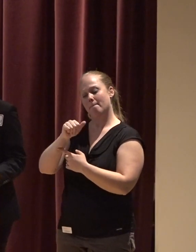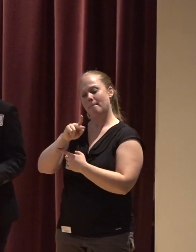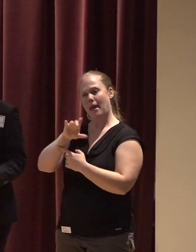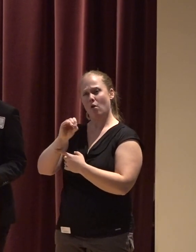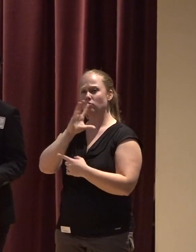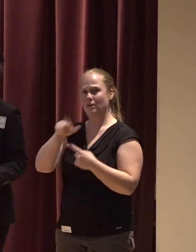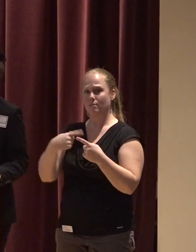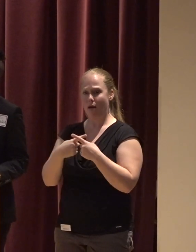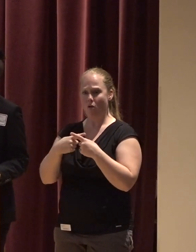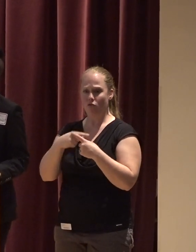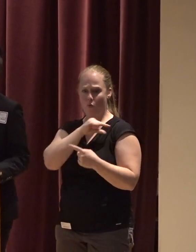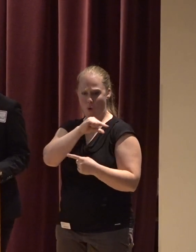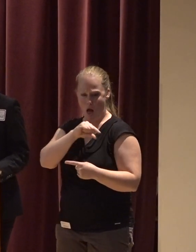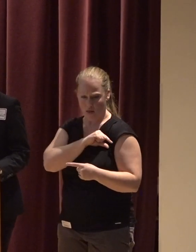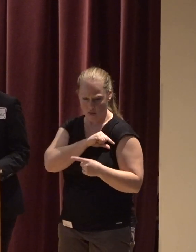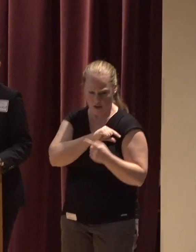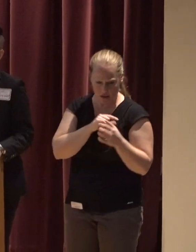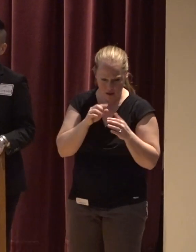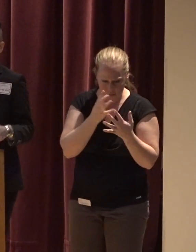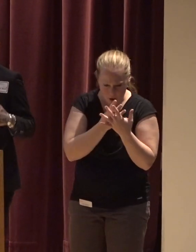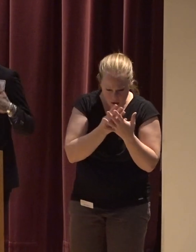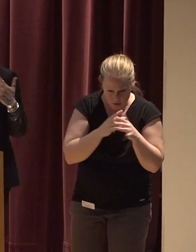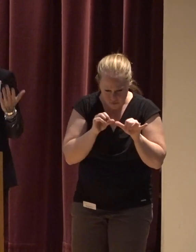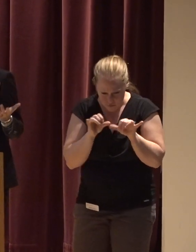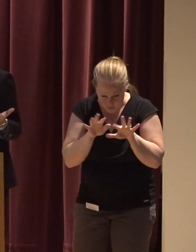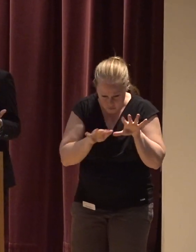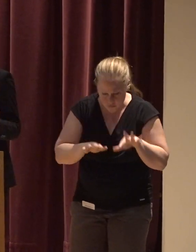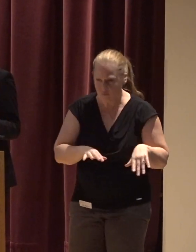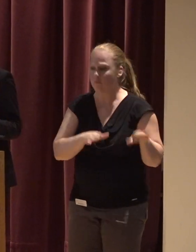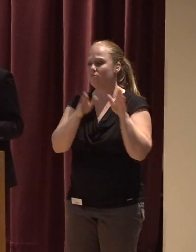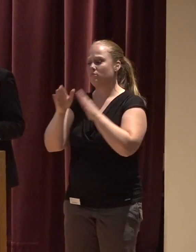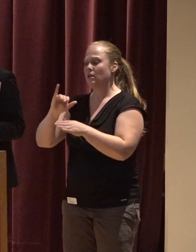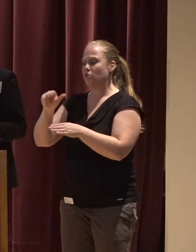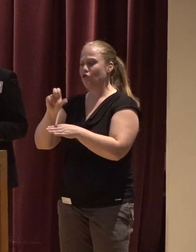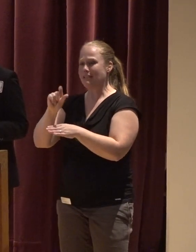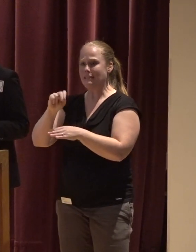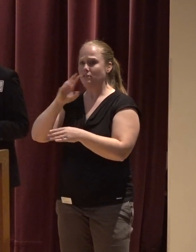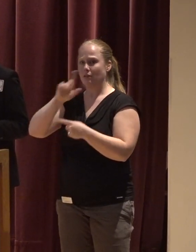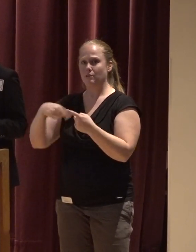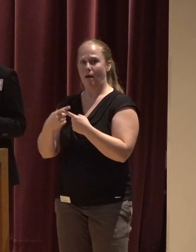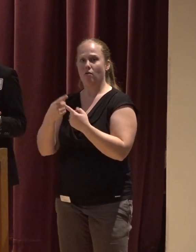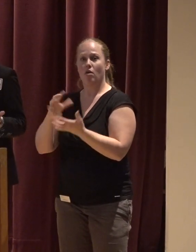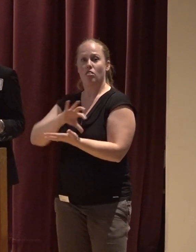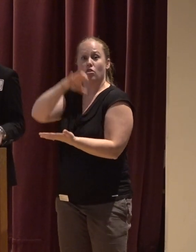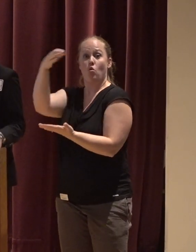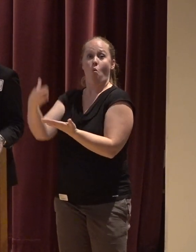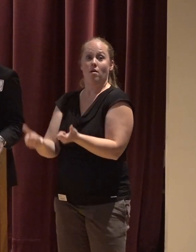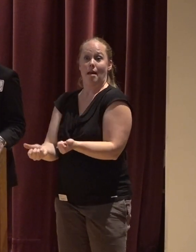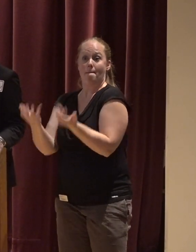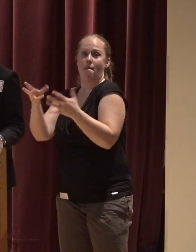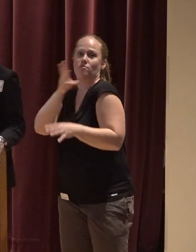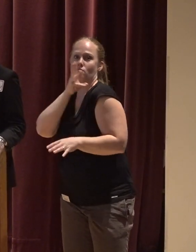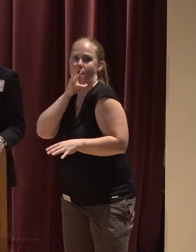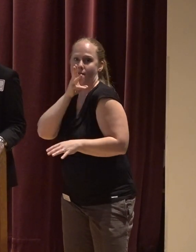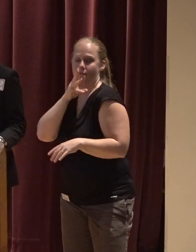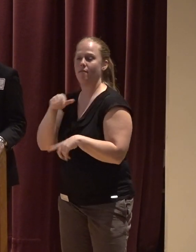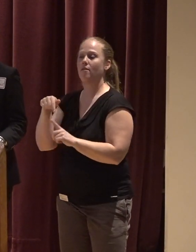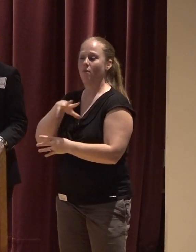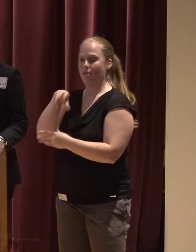quality And you heard Justin talk about assessing water quantity In the flood risk management program